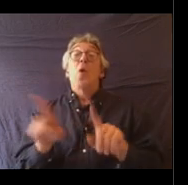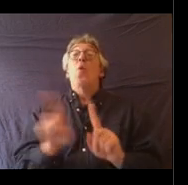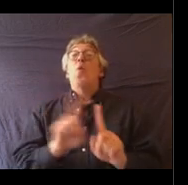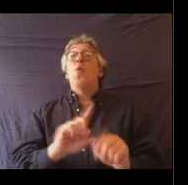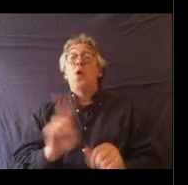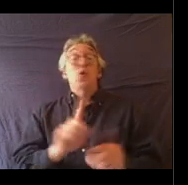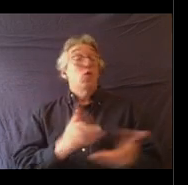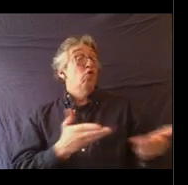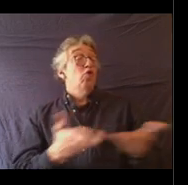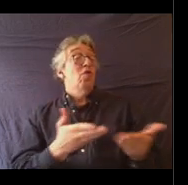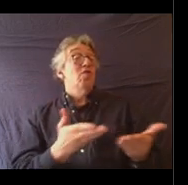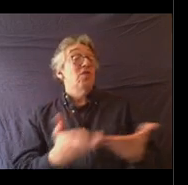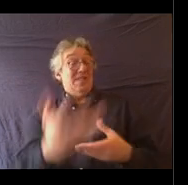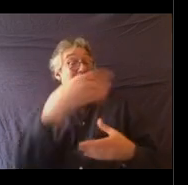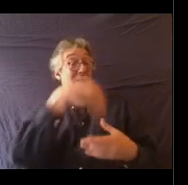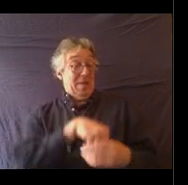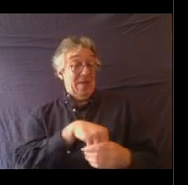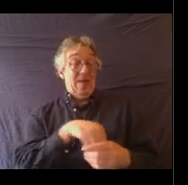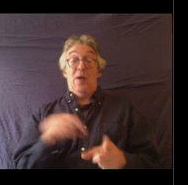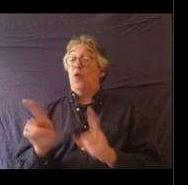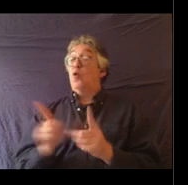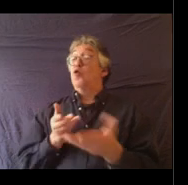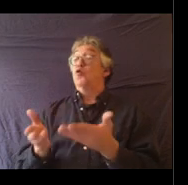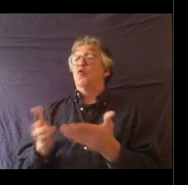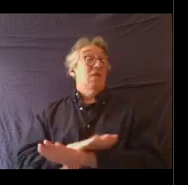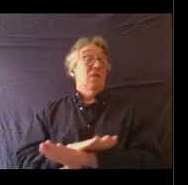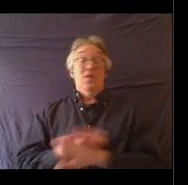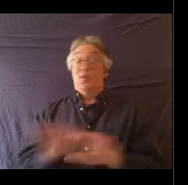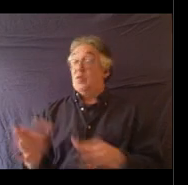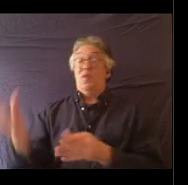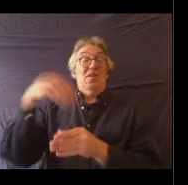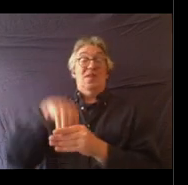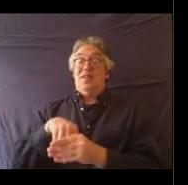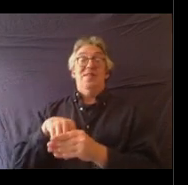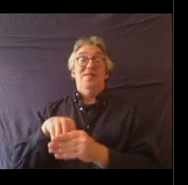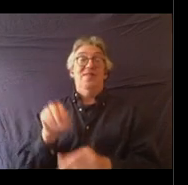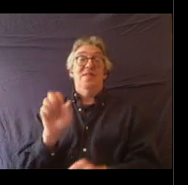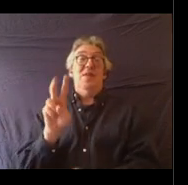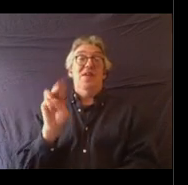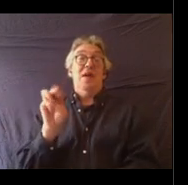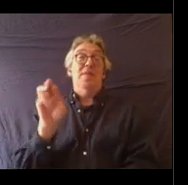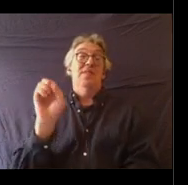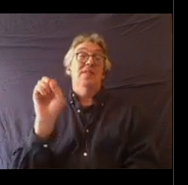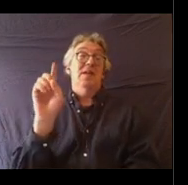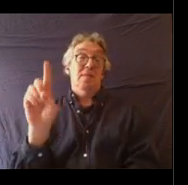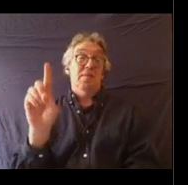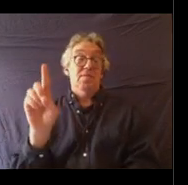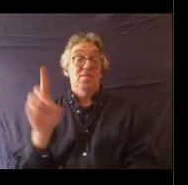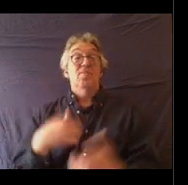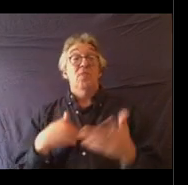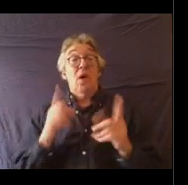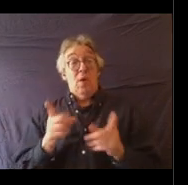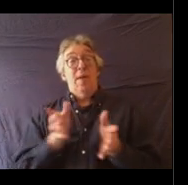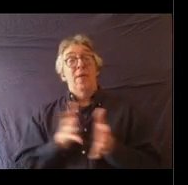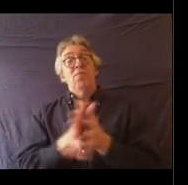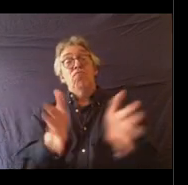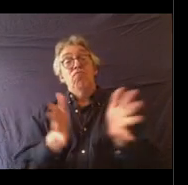aren't covered. So I will give you a little bit an overview of the main revised provisions